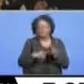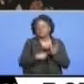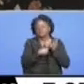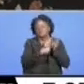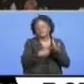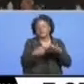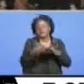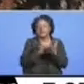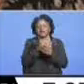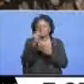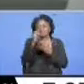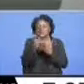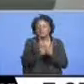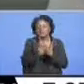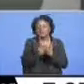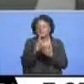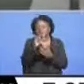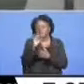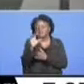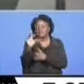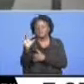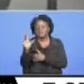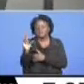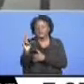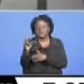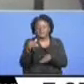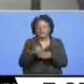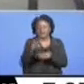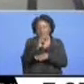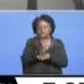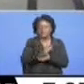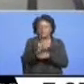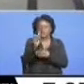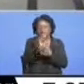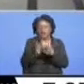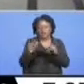until November 27th. Until then, she